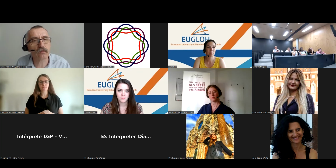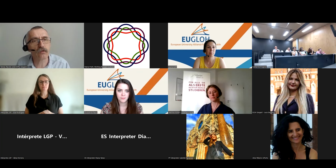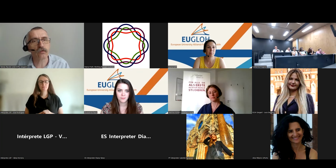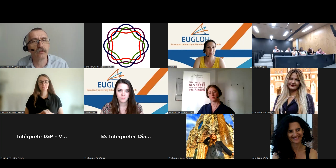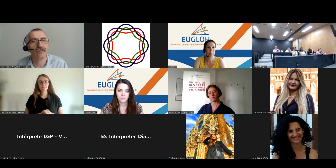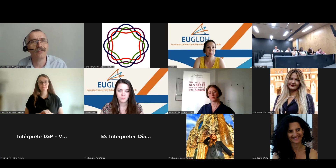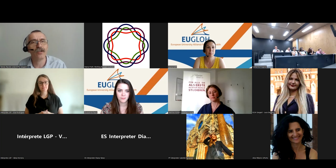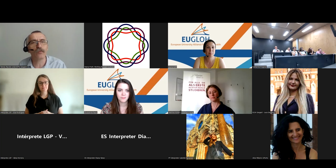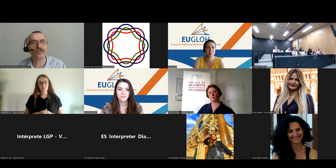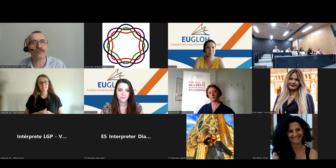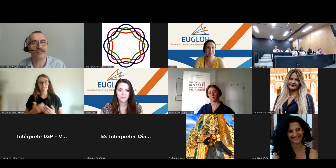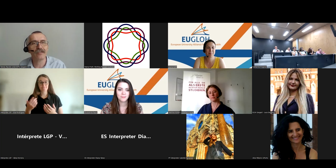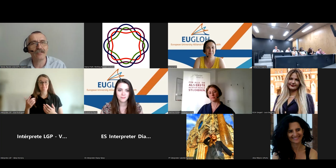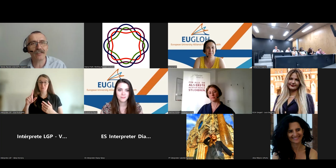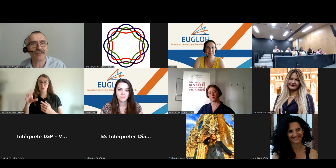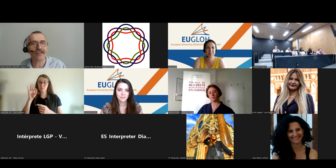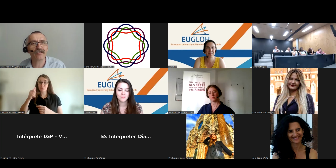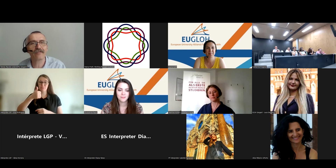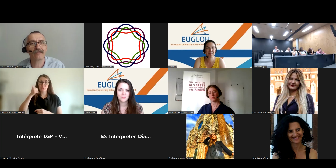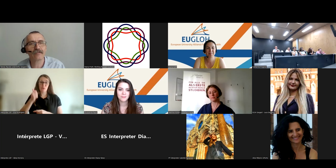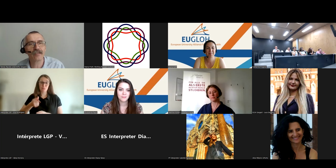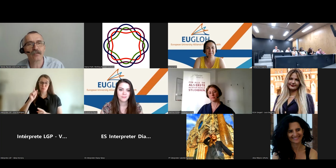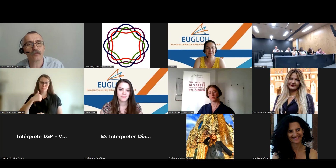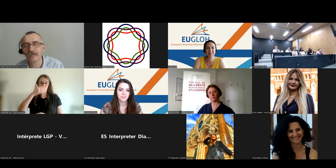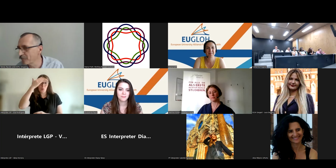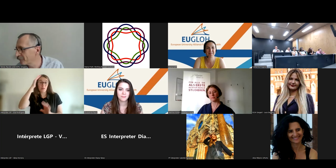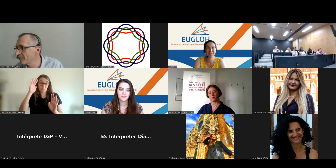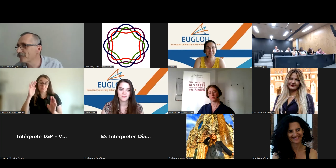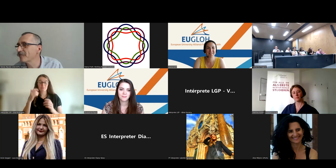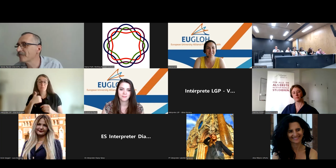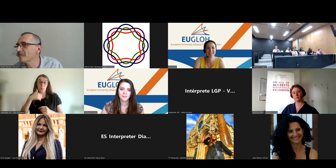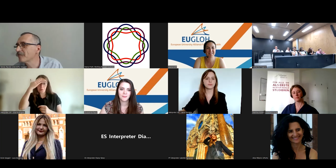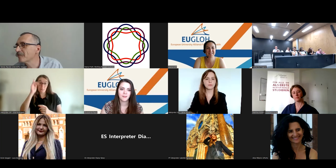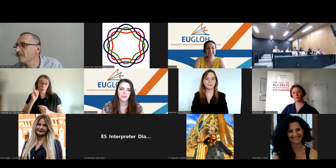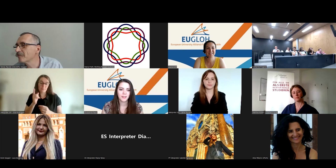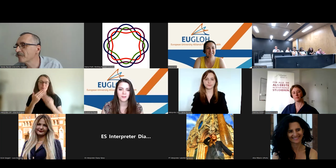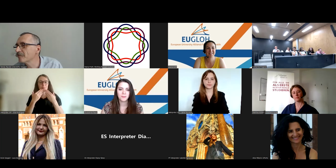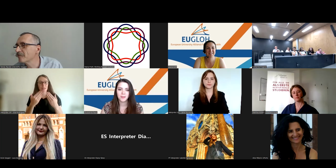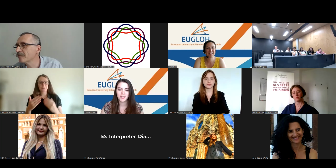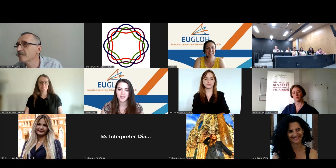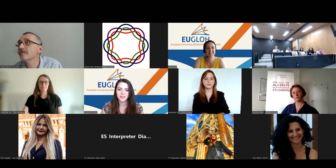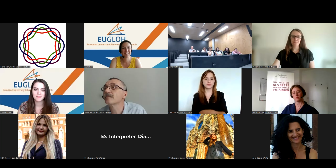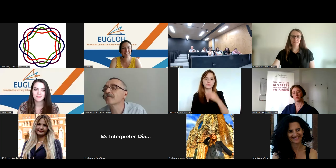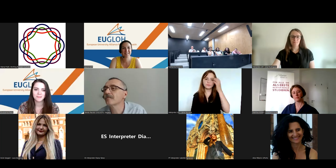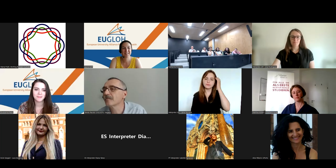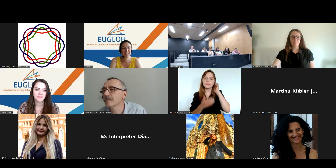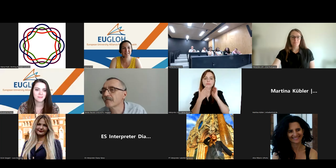less good option, I think. Thank you. Thank you.